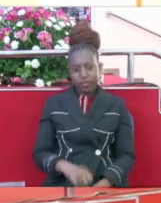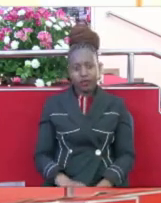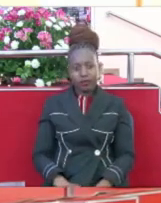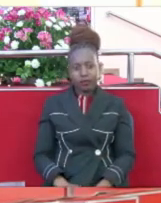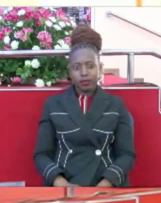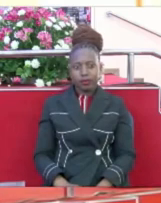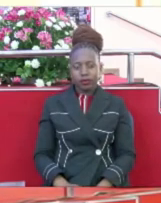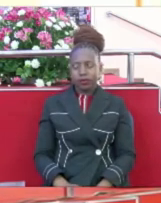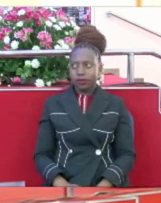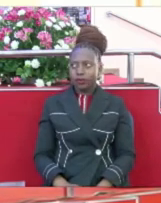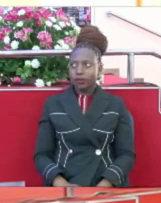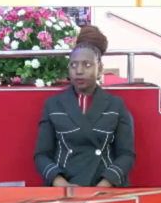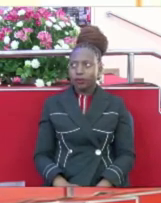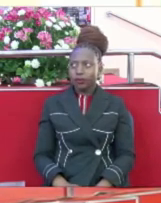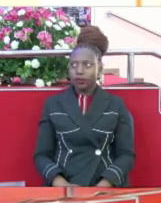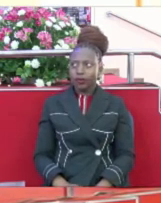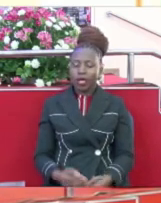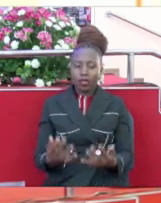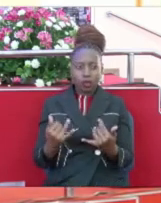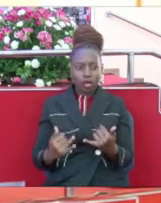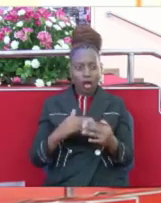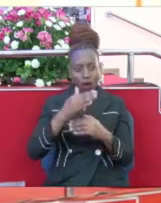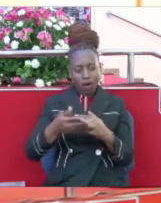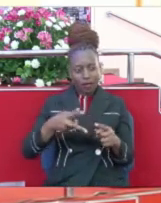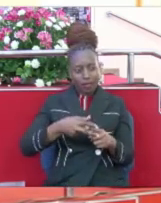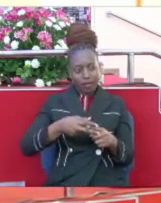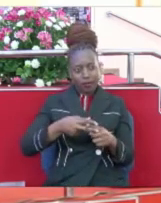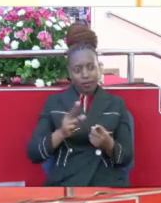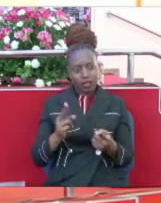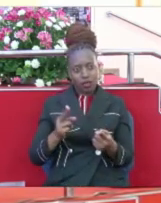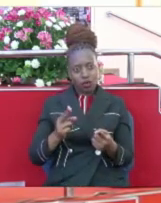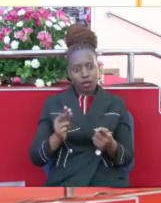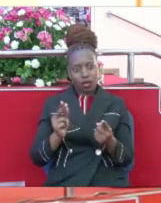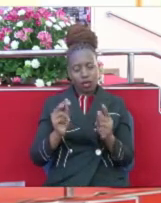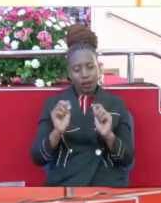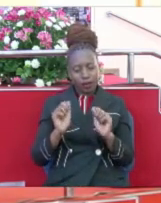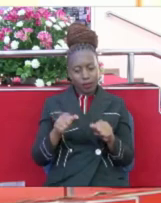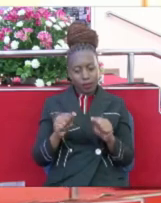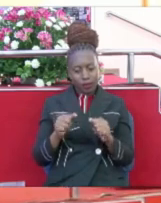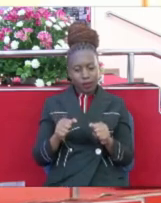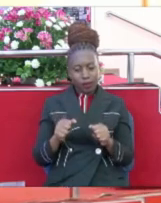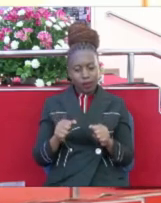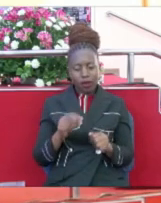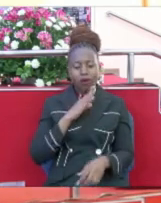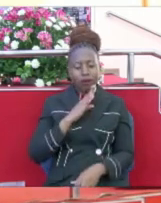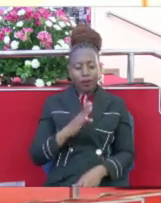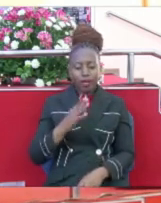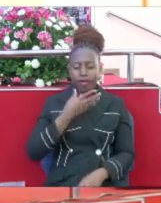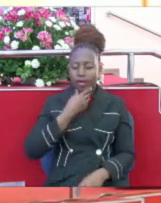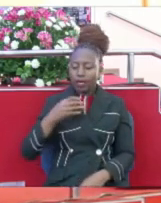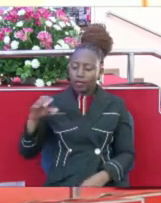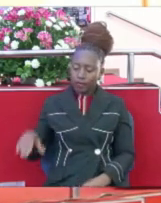walikuwa mpata pale Misri. So that now after they have been circumcised, they can be taken in as sons. They have been transformed